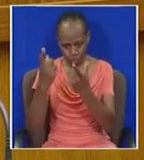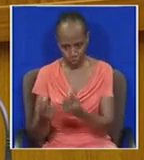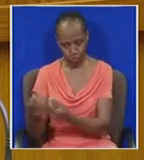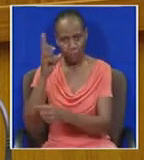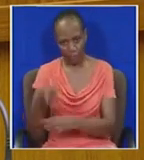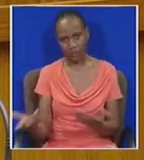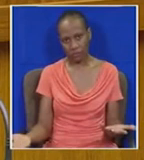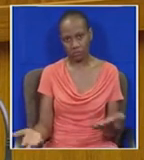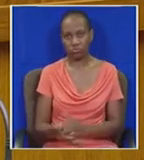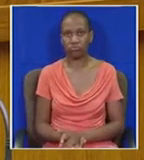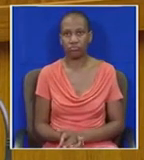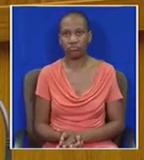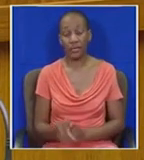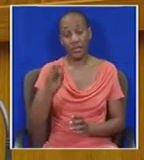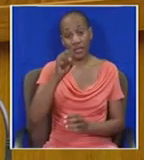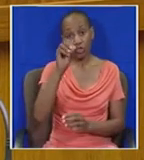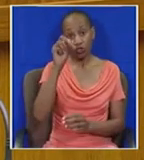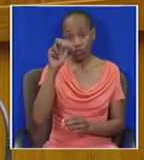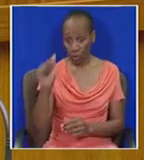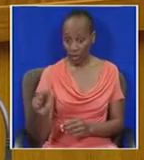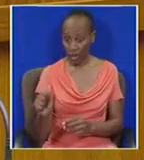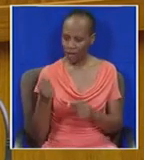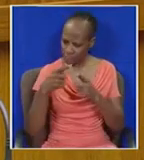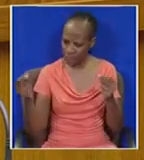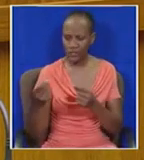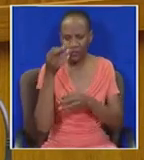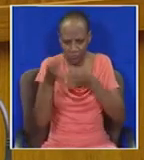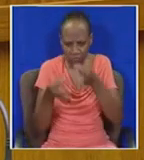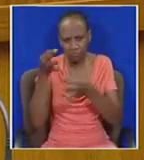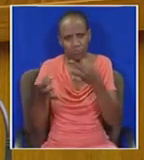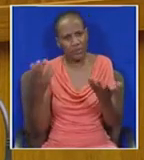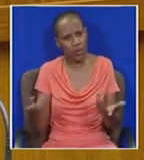The tasks set out in the State of the Nation address will require